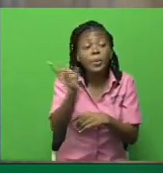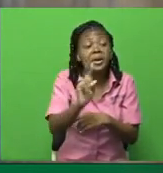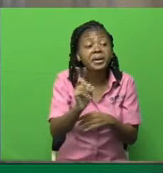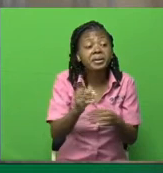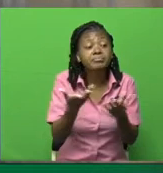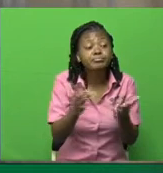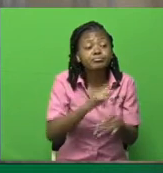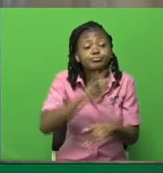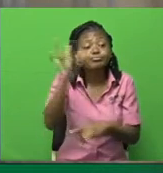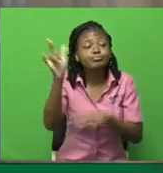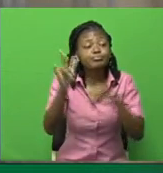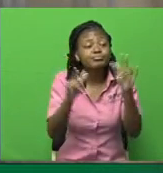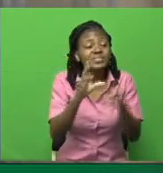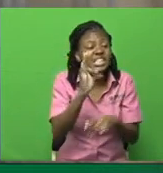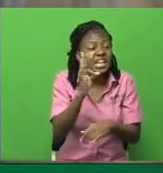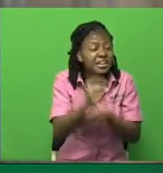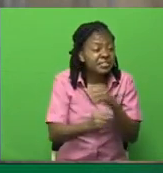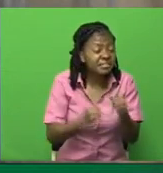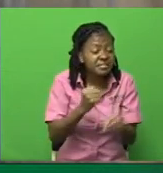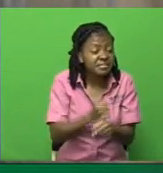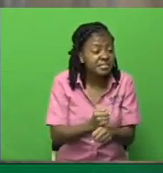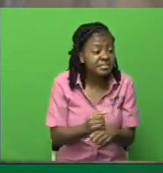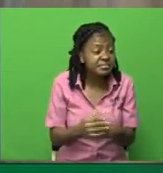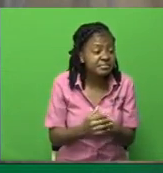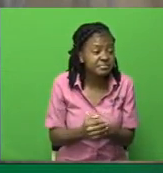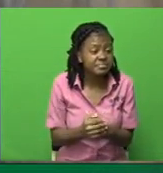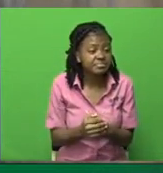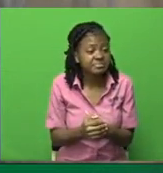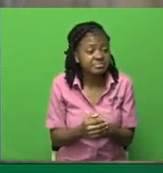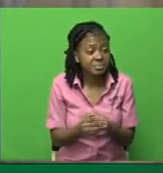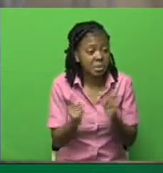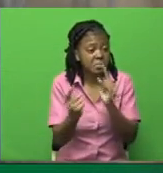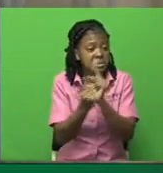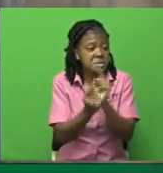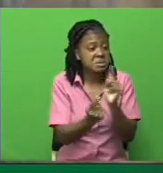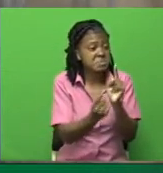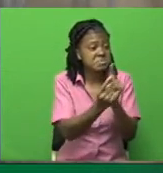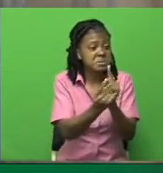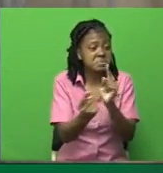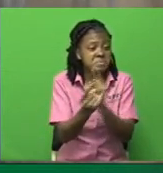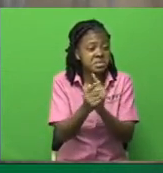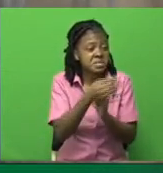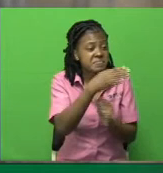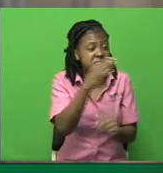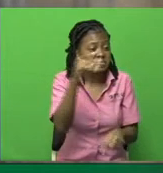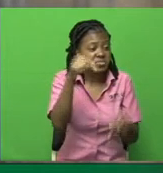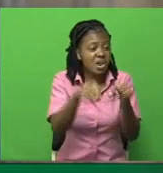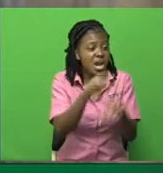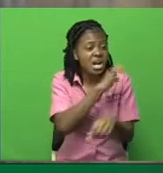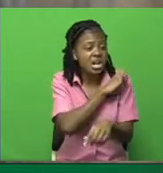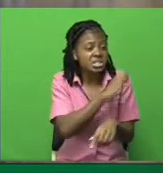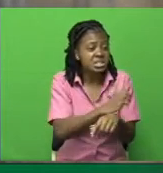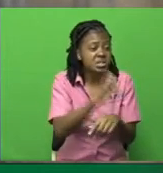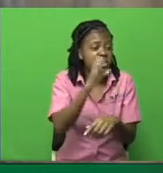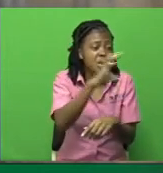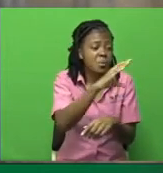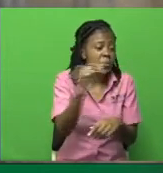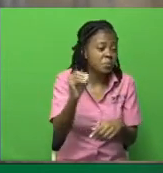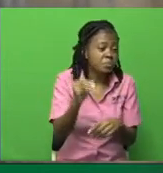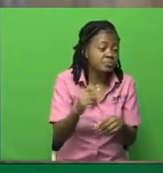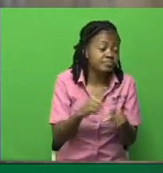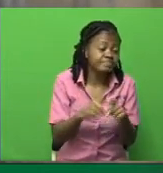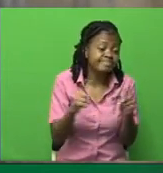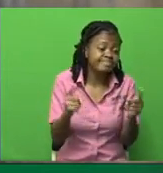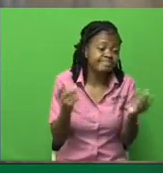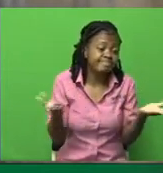several years I'm meeting with International Energy companies the reality is our natural gas